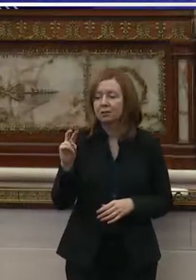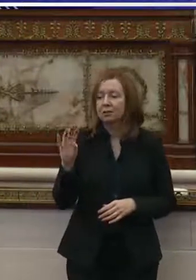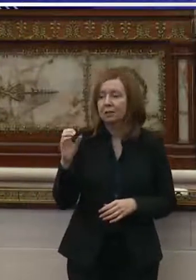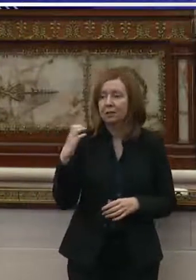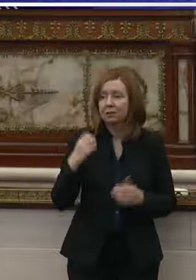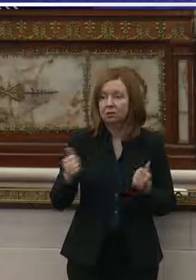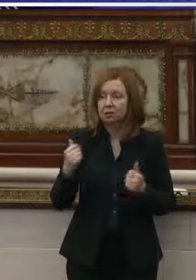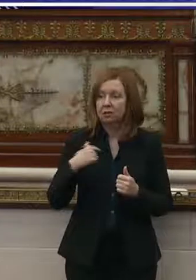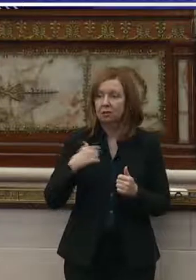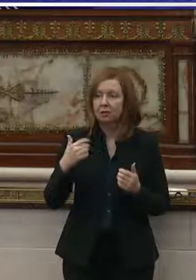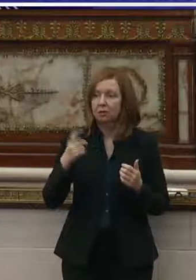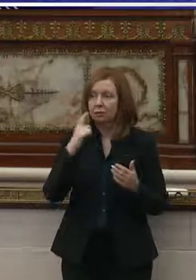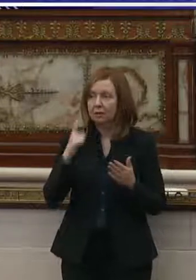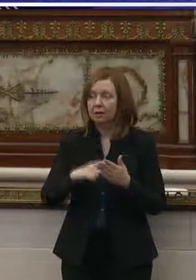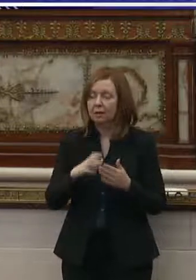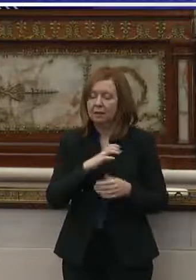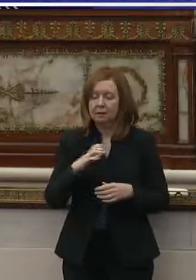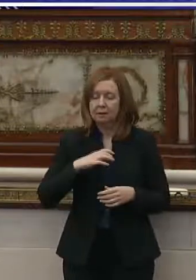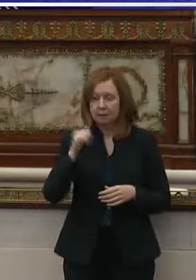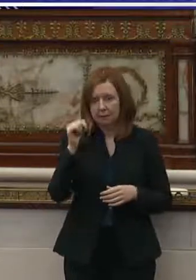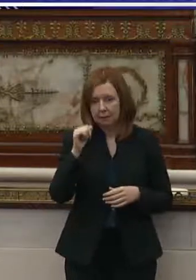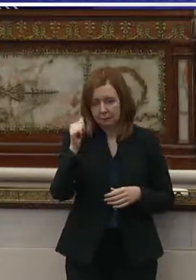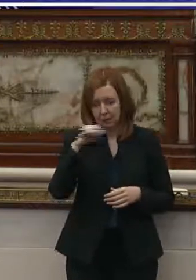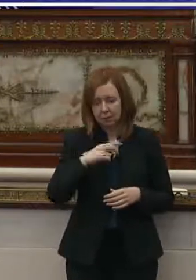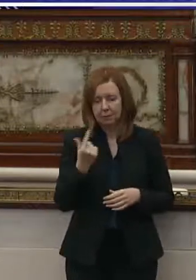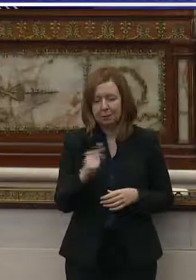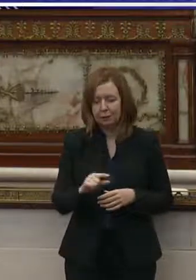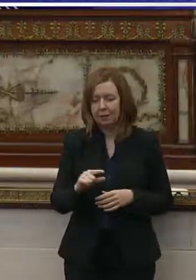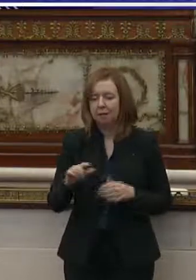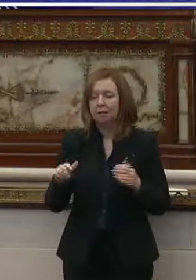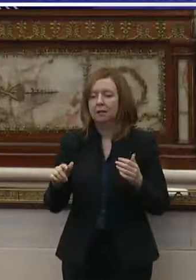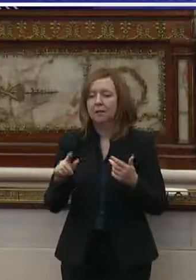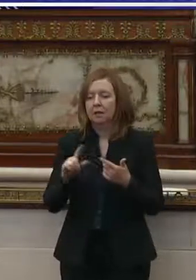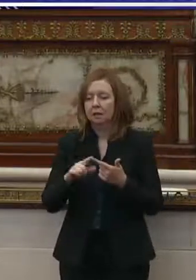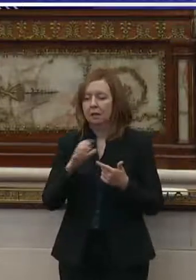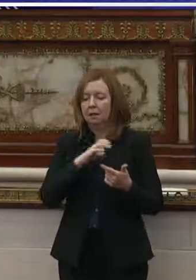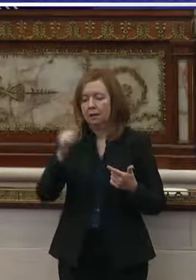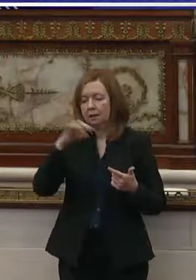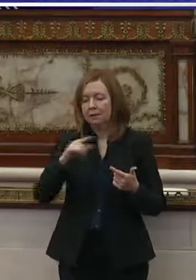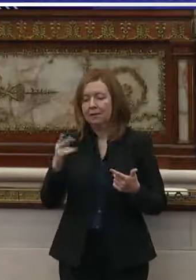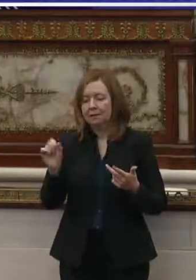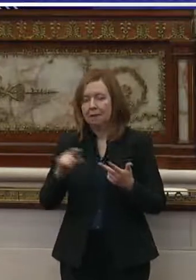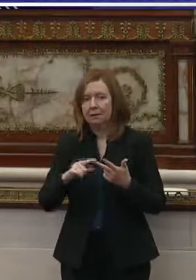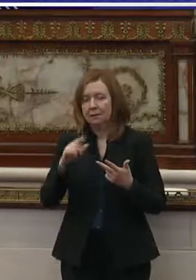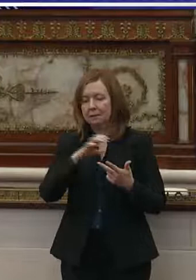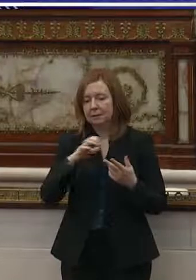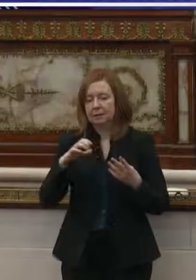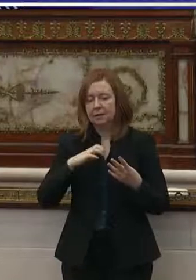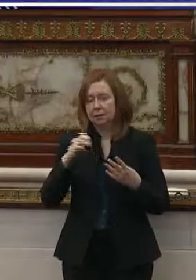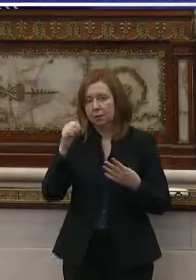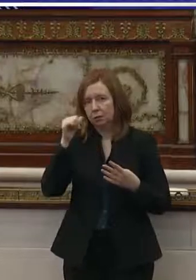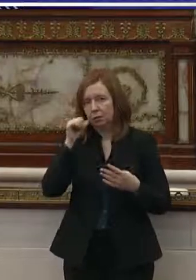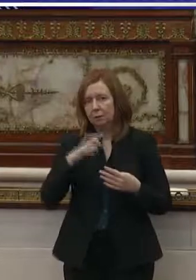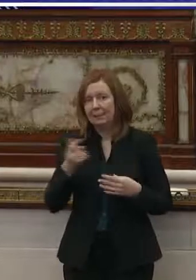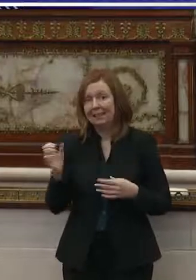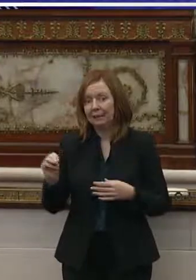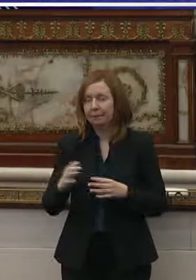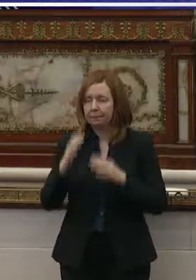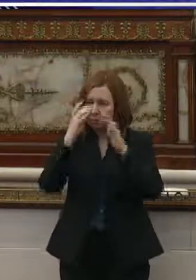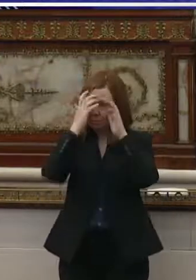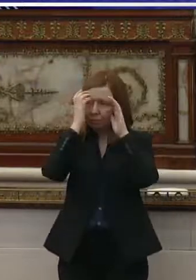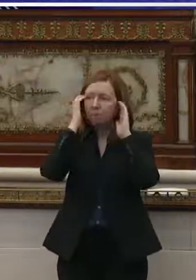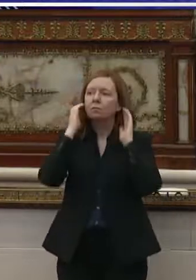Chair recognizes Councilman Green for a question, followed by Councilman Thomas, and then Councilwoman Gim for a follow-up question. Thank you,